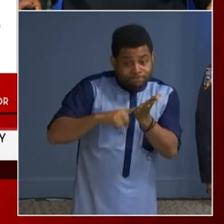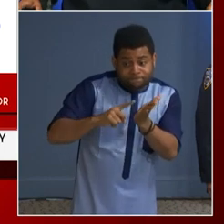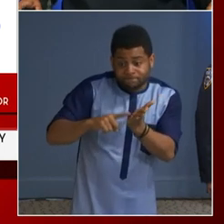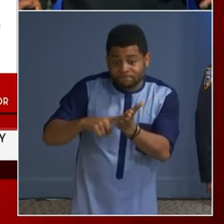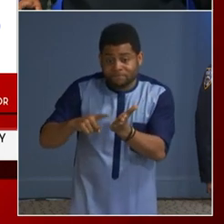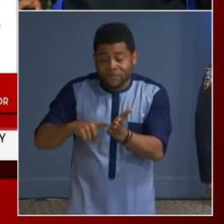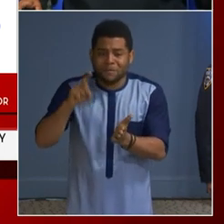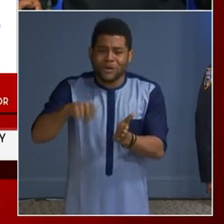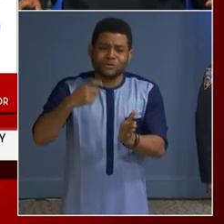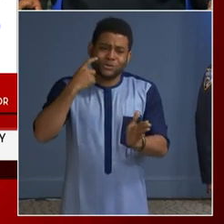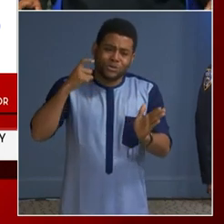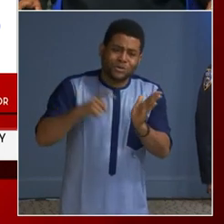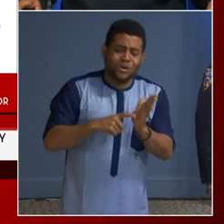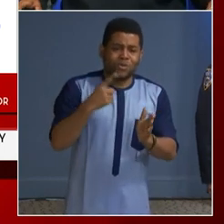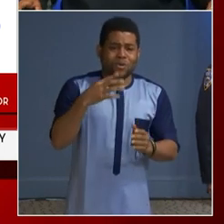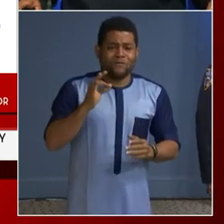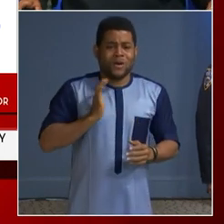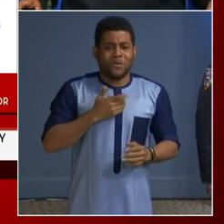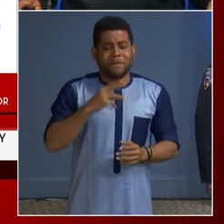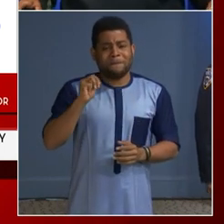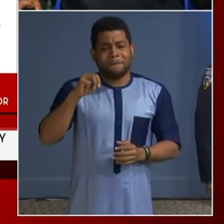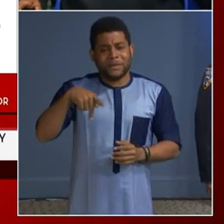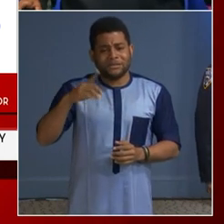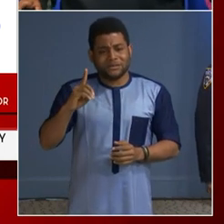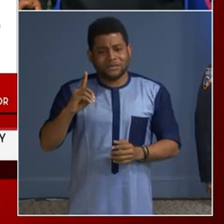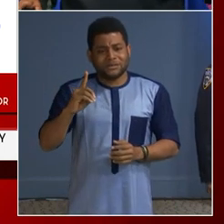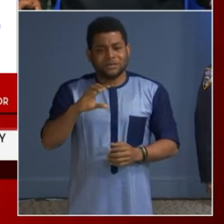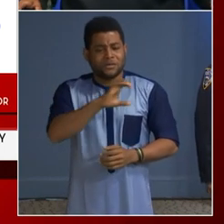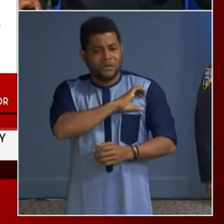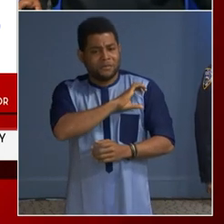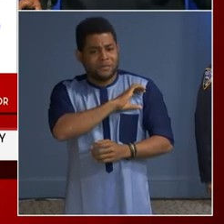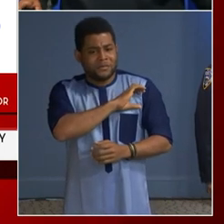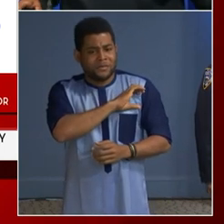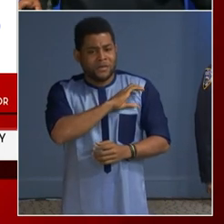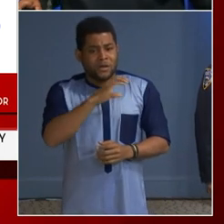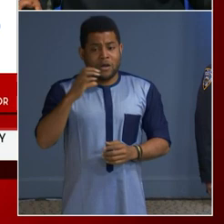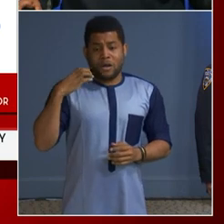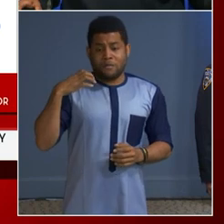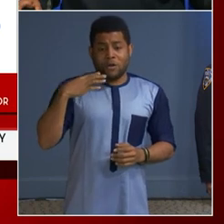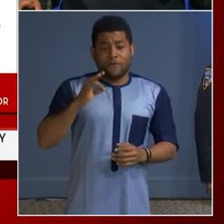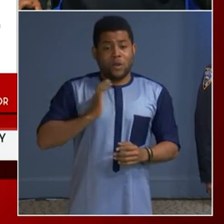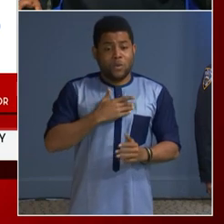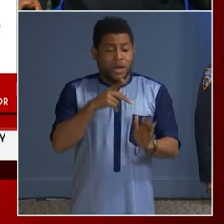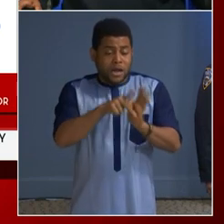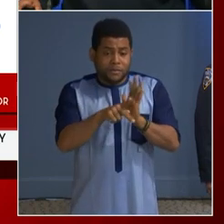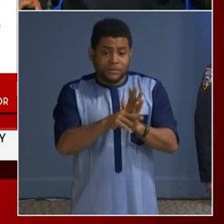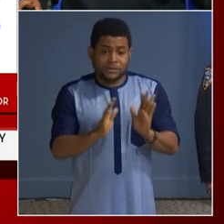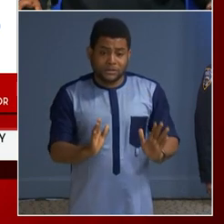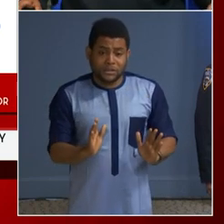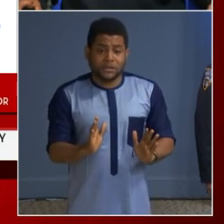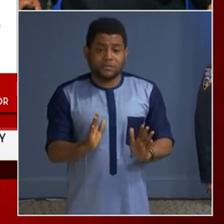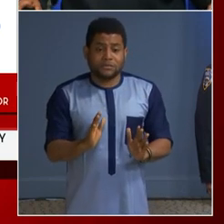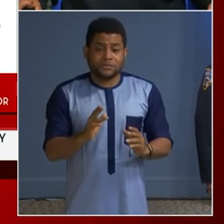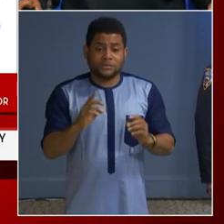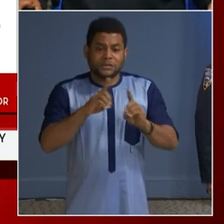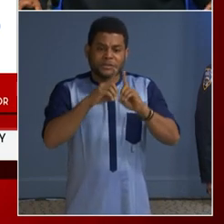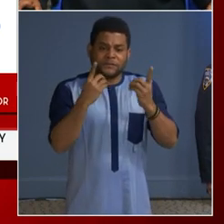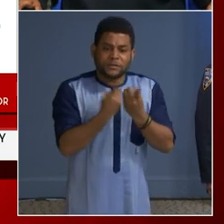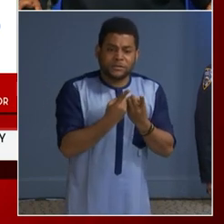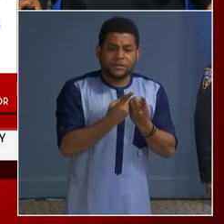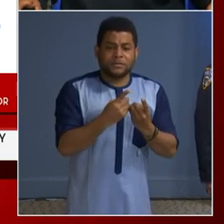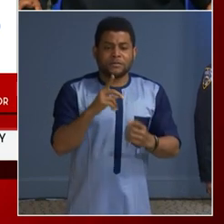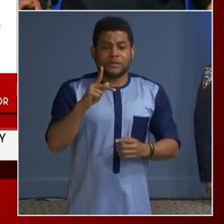MPD's own, the captain of our homicide unit, Captain Kevin Kentish.